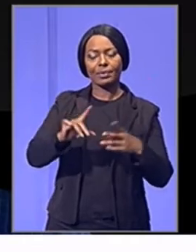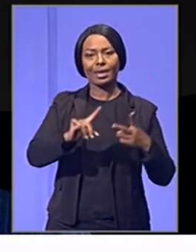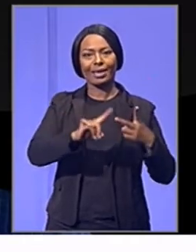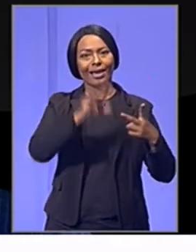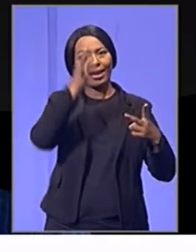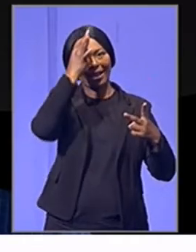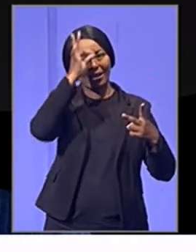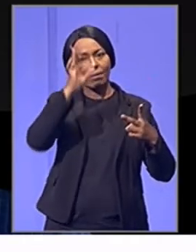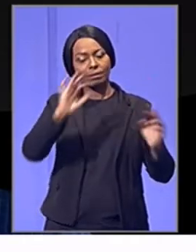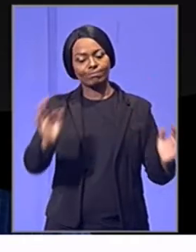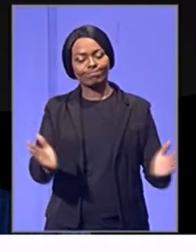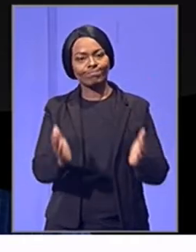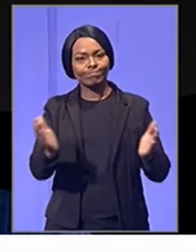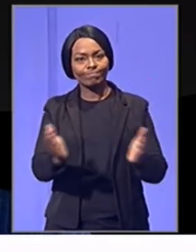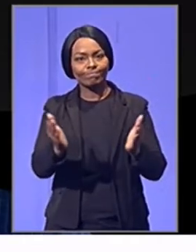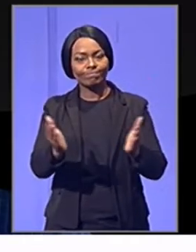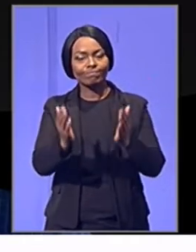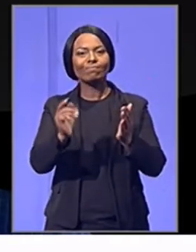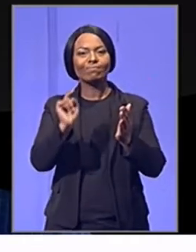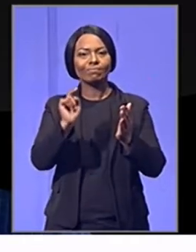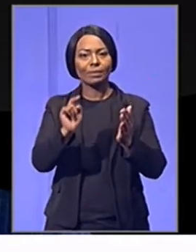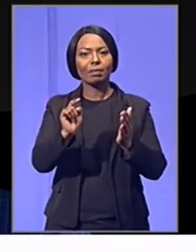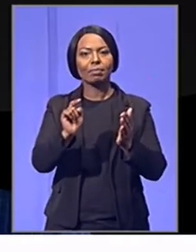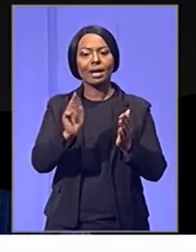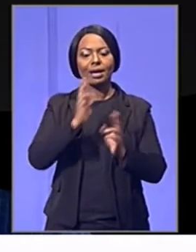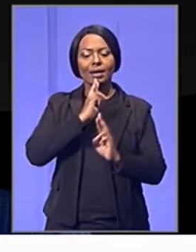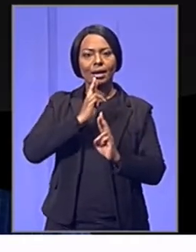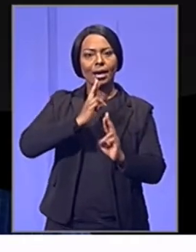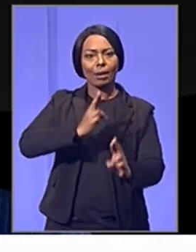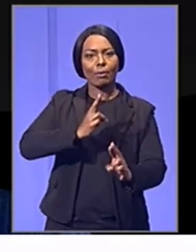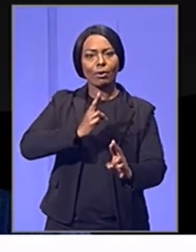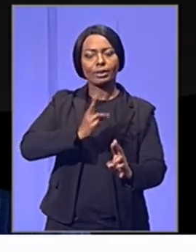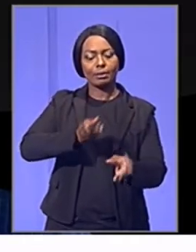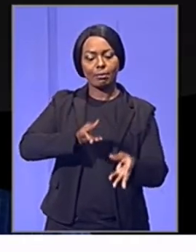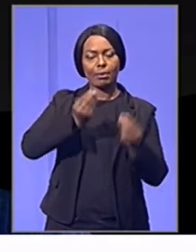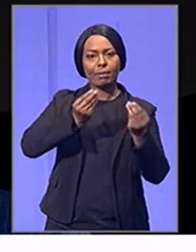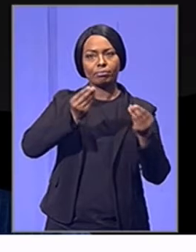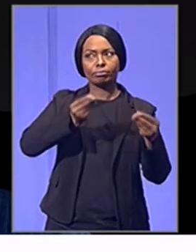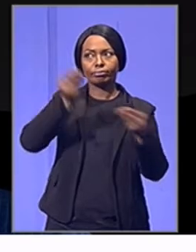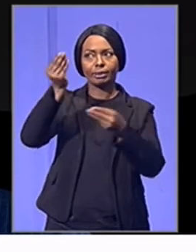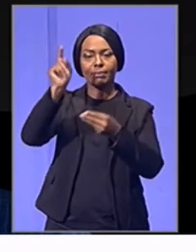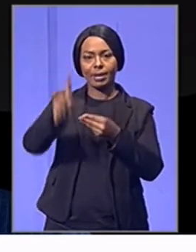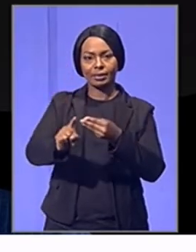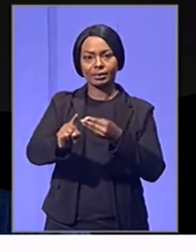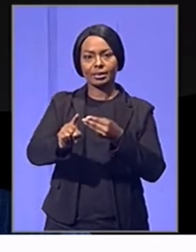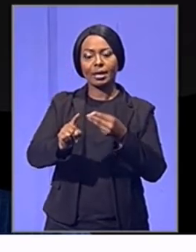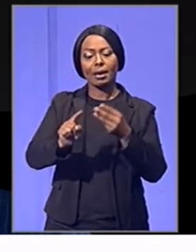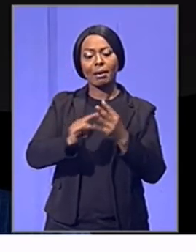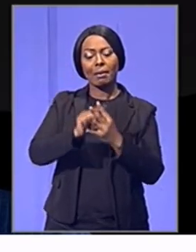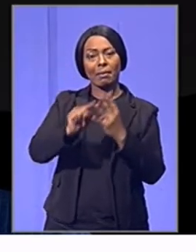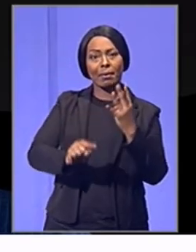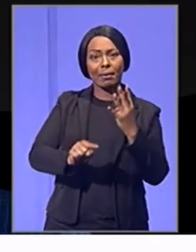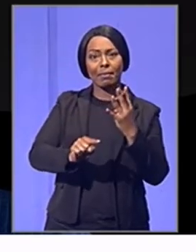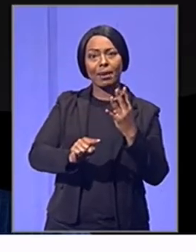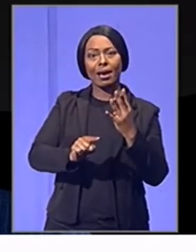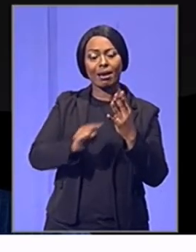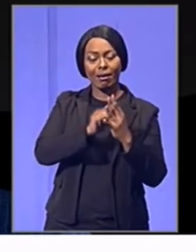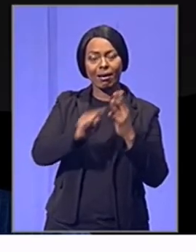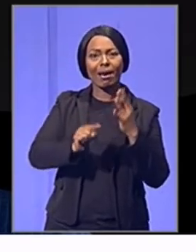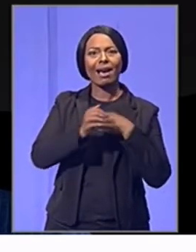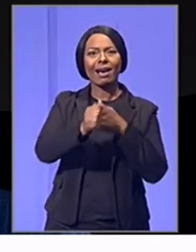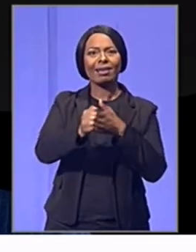emphasizing. People that are given the responsibility to lead are supposed to behave